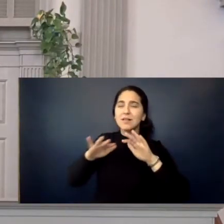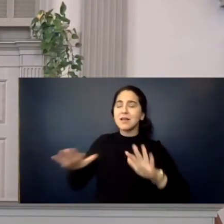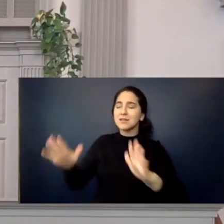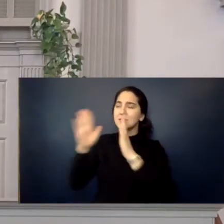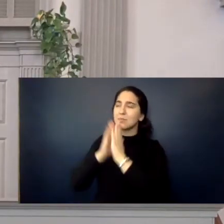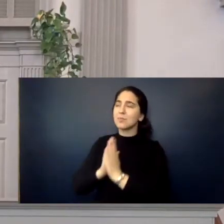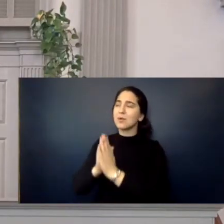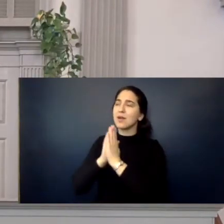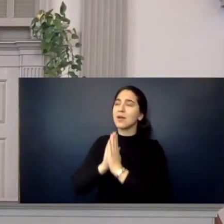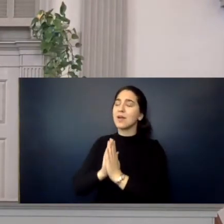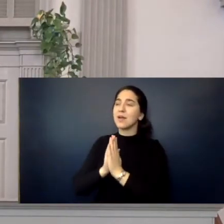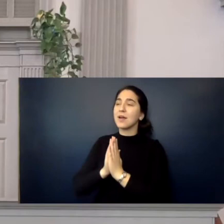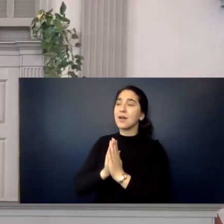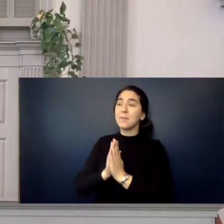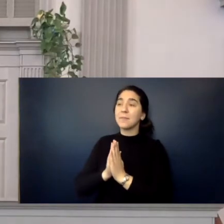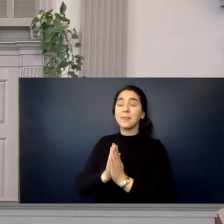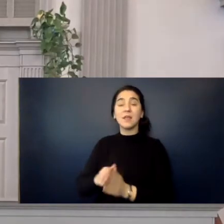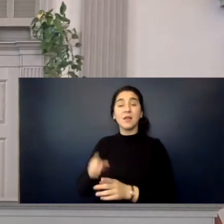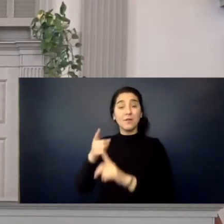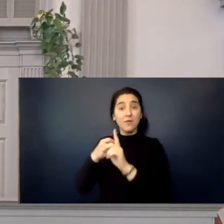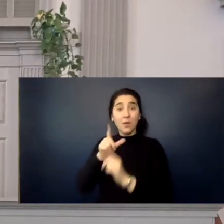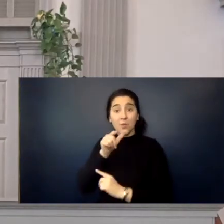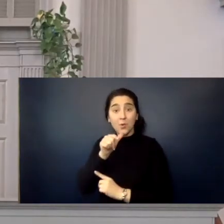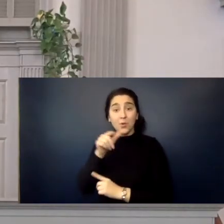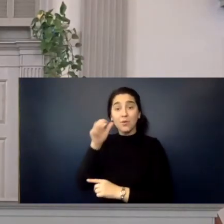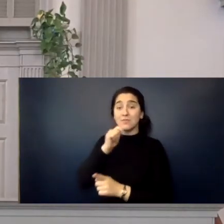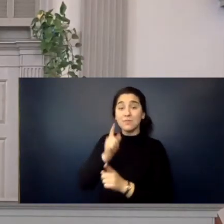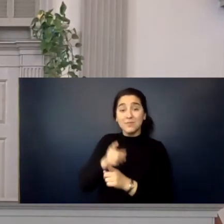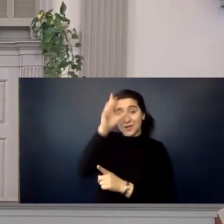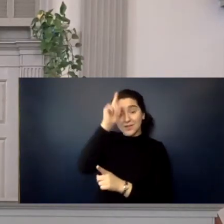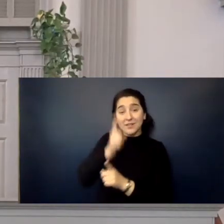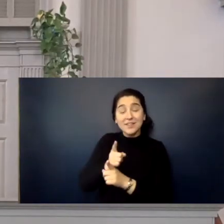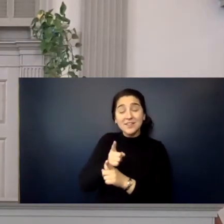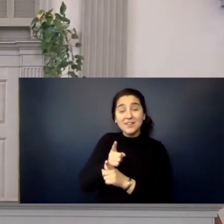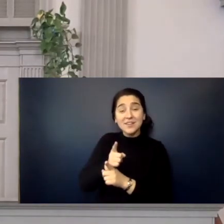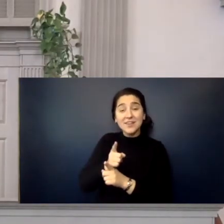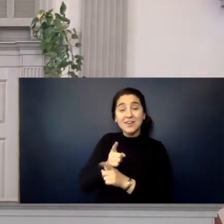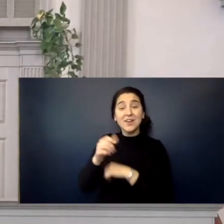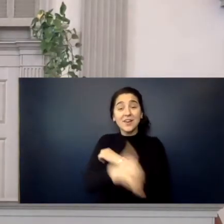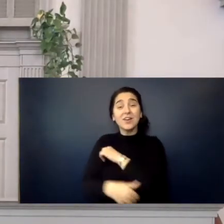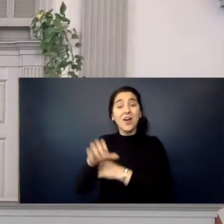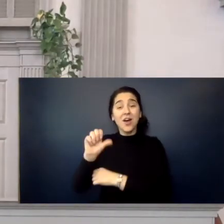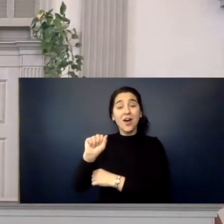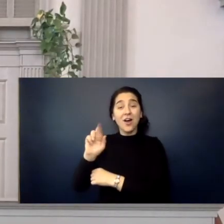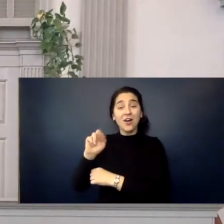We bless this table with a prayer that comes to us from our brothers and sisters in Argentina.